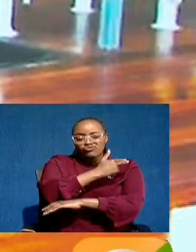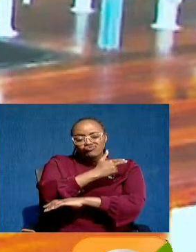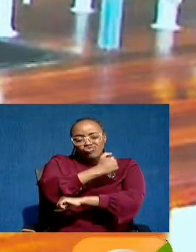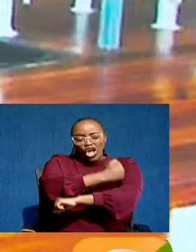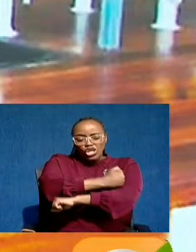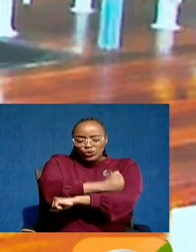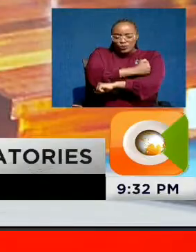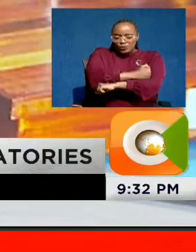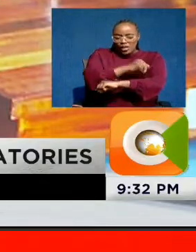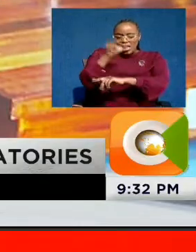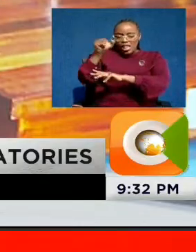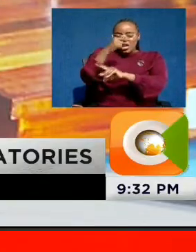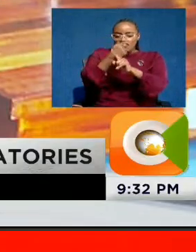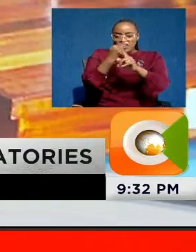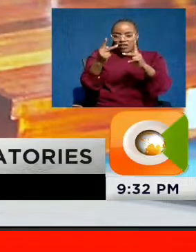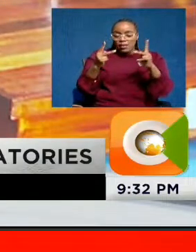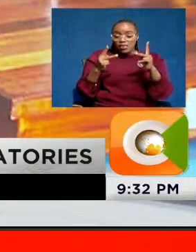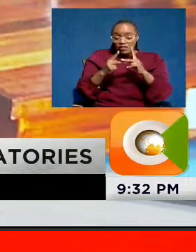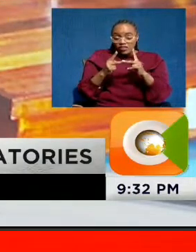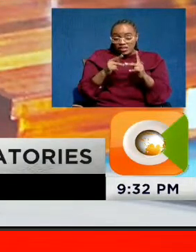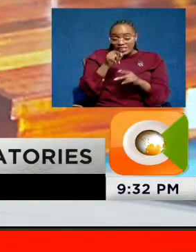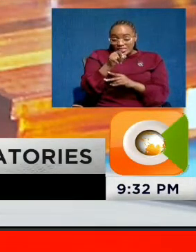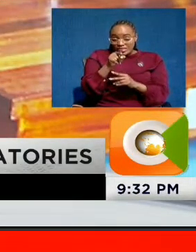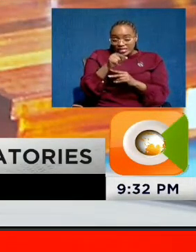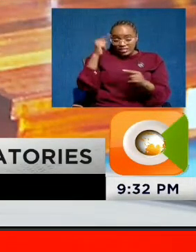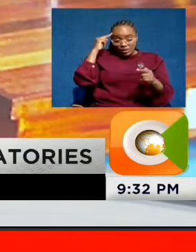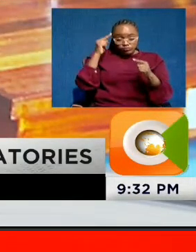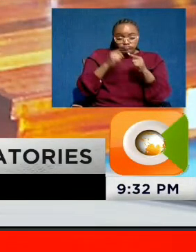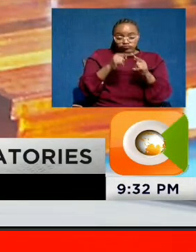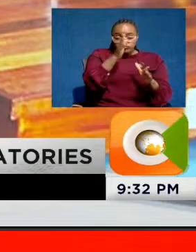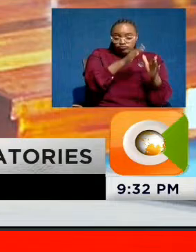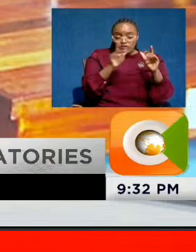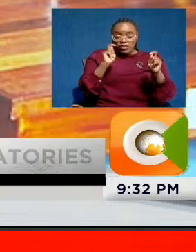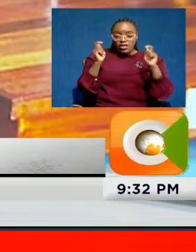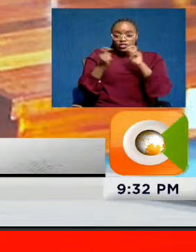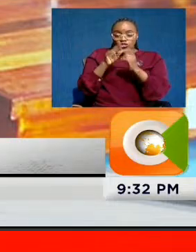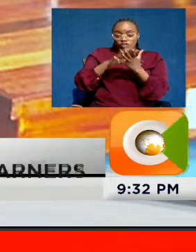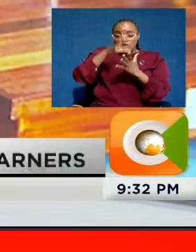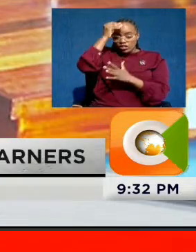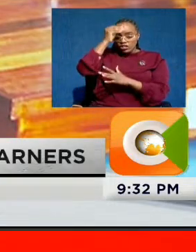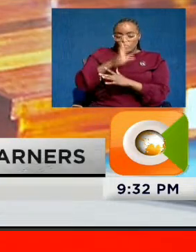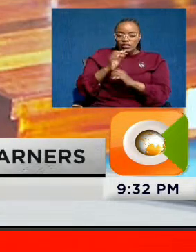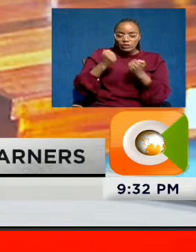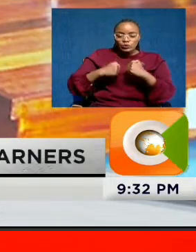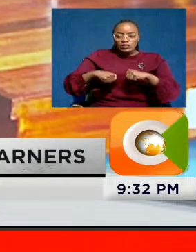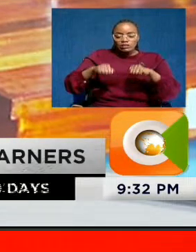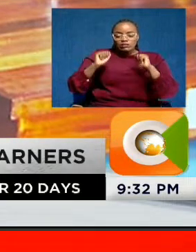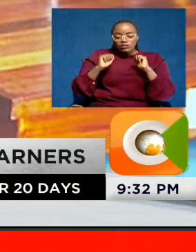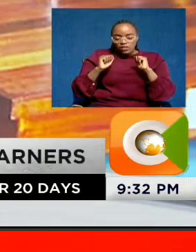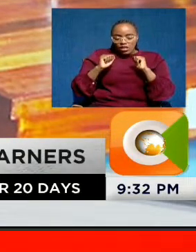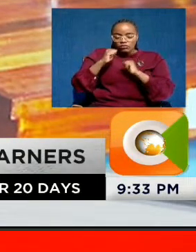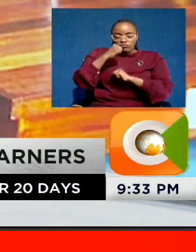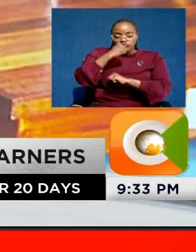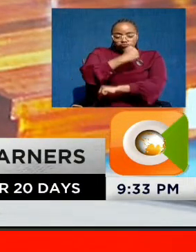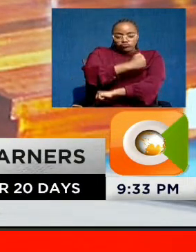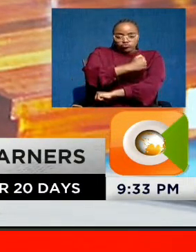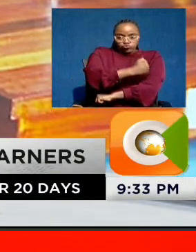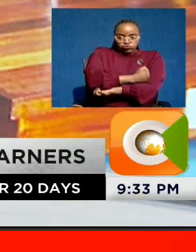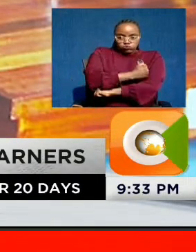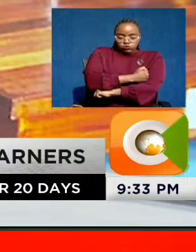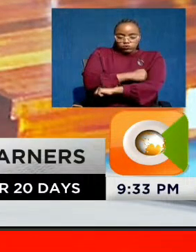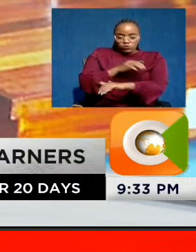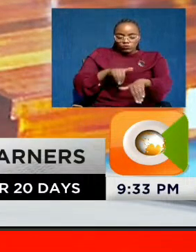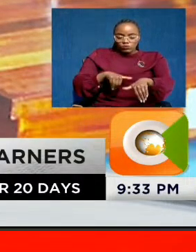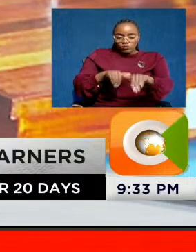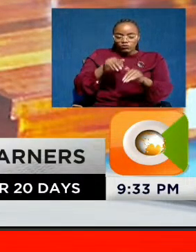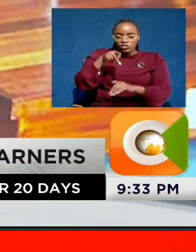country, a major step in the preparation for the transition of students to senior school. According to the